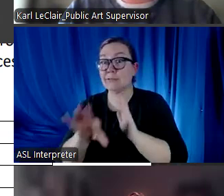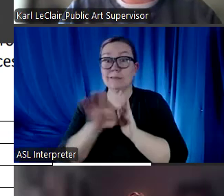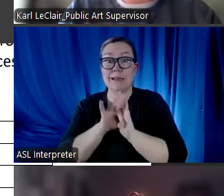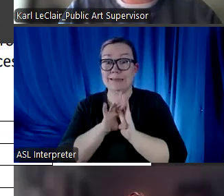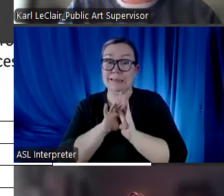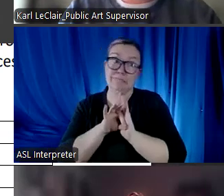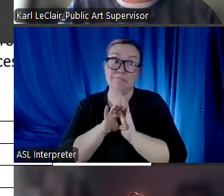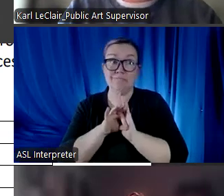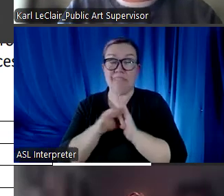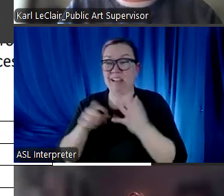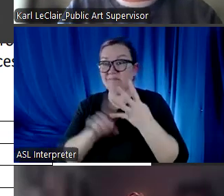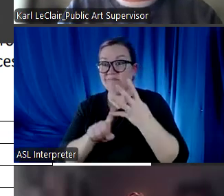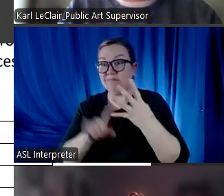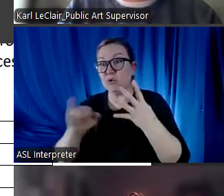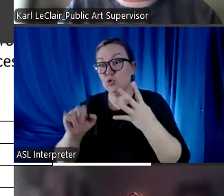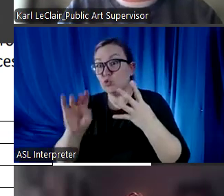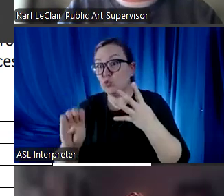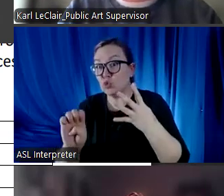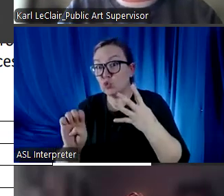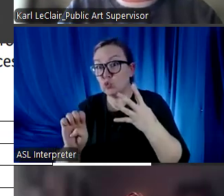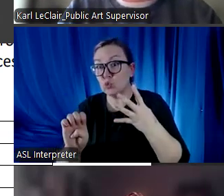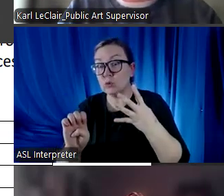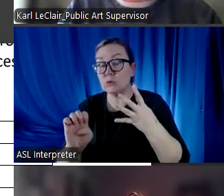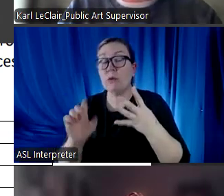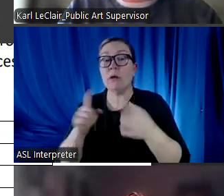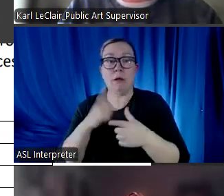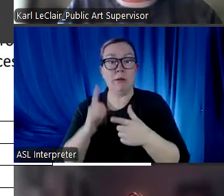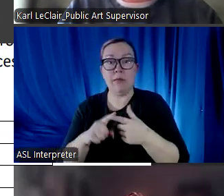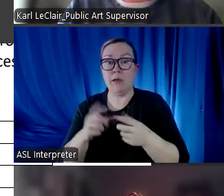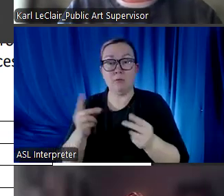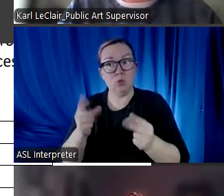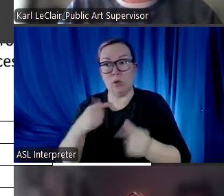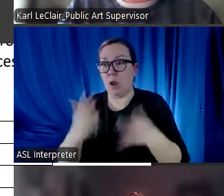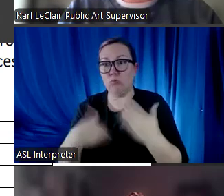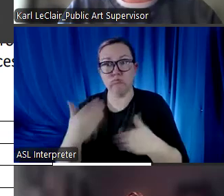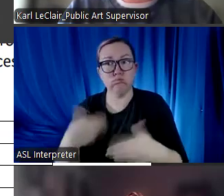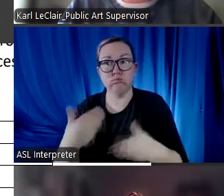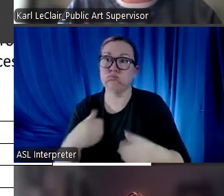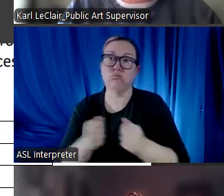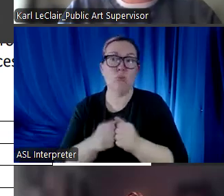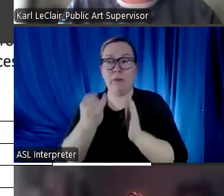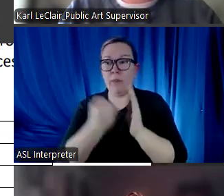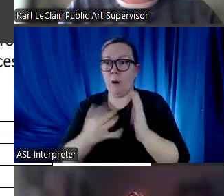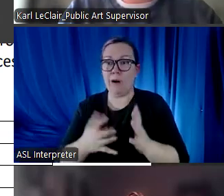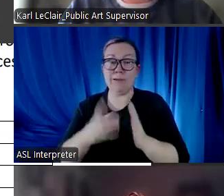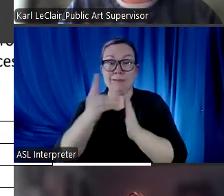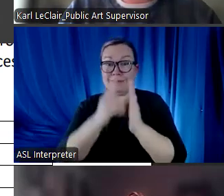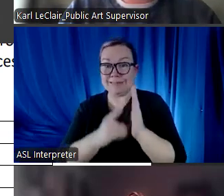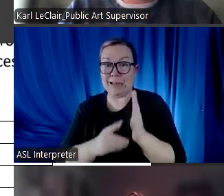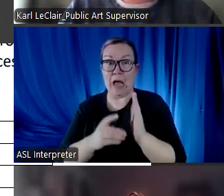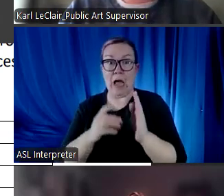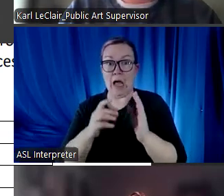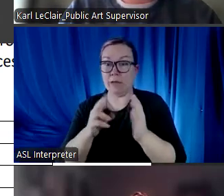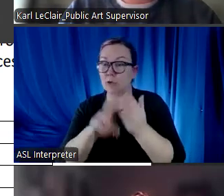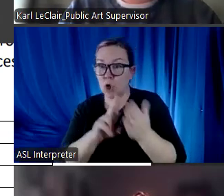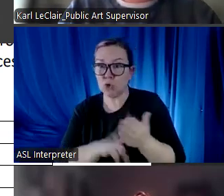by the end of June. And then we'll move pretty quickly with that selected artist into design work. Contracting